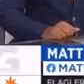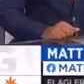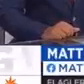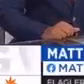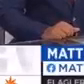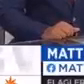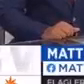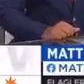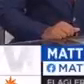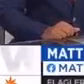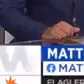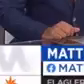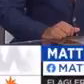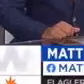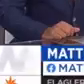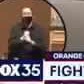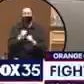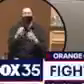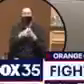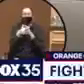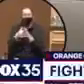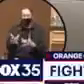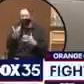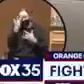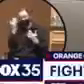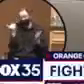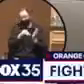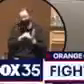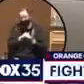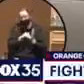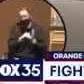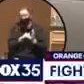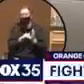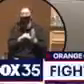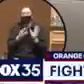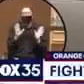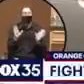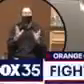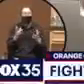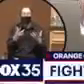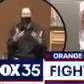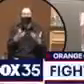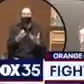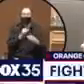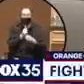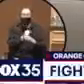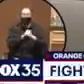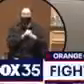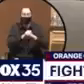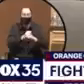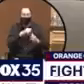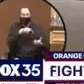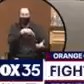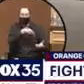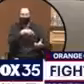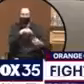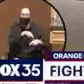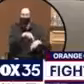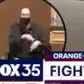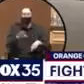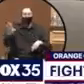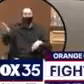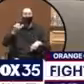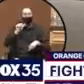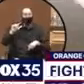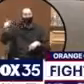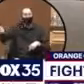members had to stop the meeting more than once. Not going to take care of the most vulnerable among us. It is not your turn. Hey, it is not your